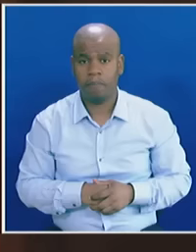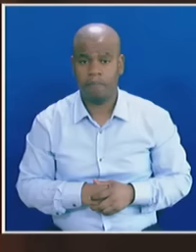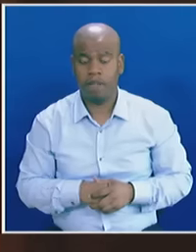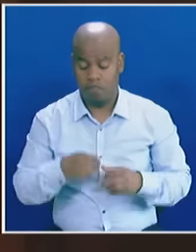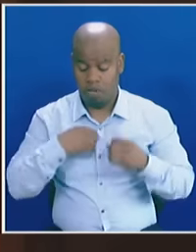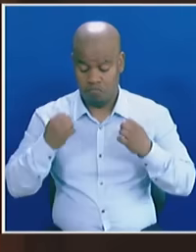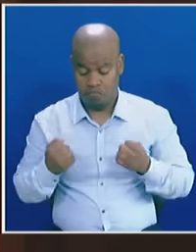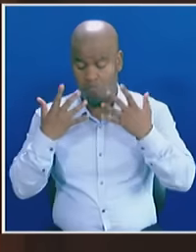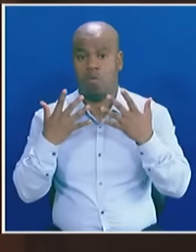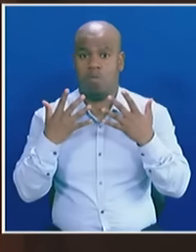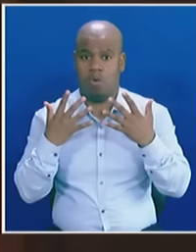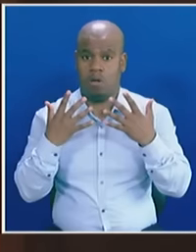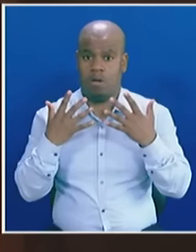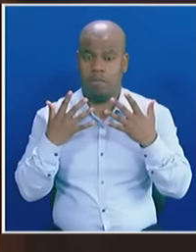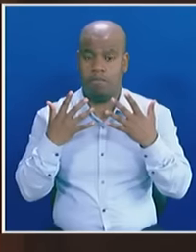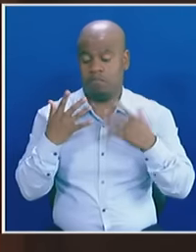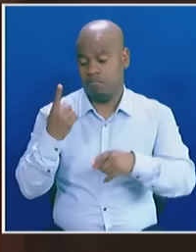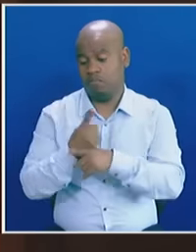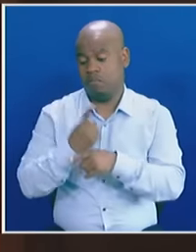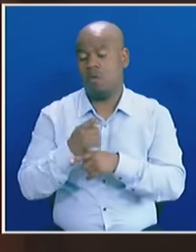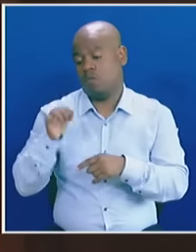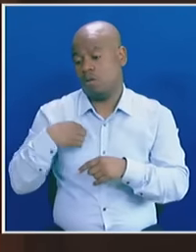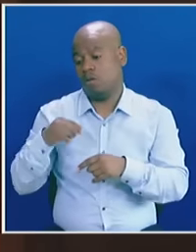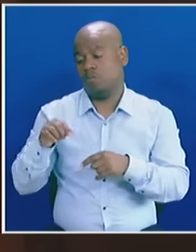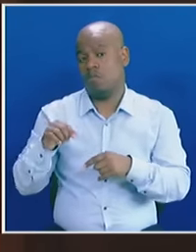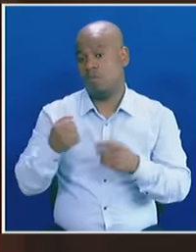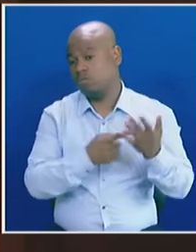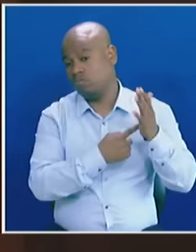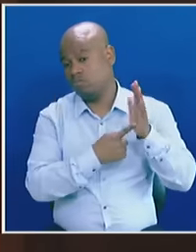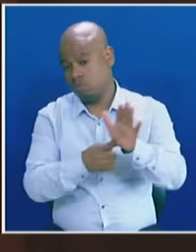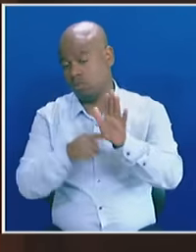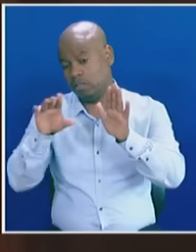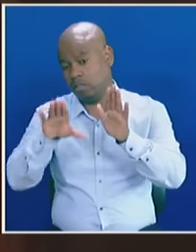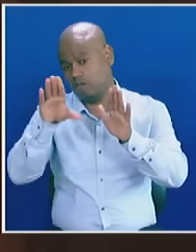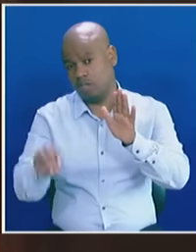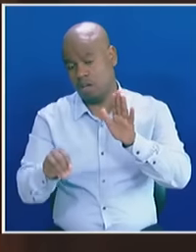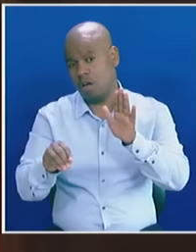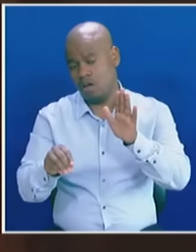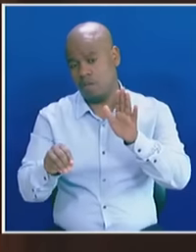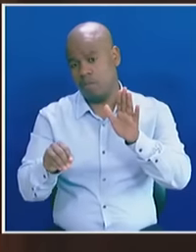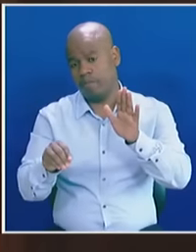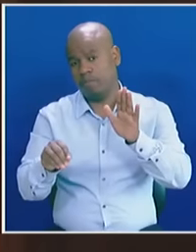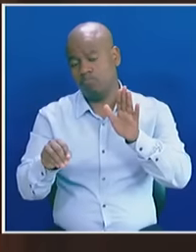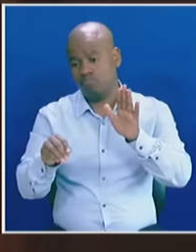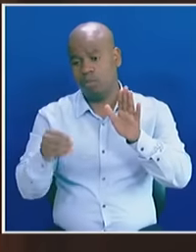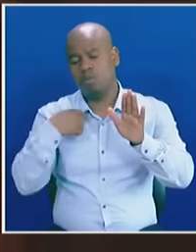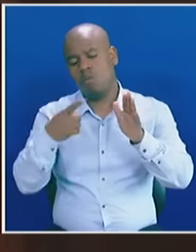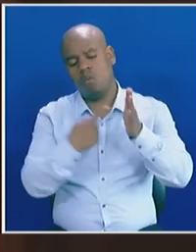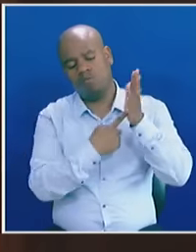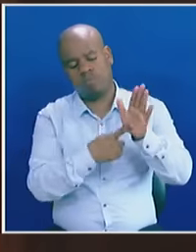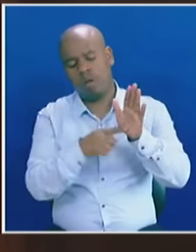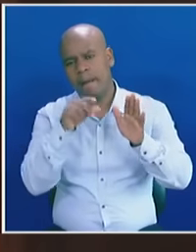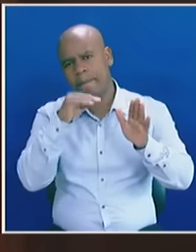me to draw the attention of all South Africans to this definition, as we have over the past few